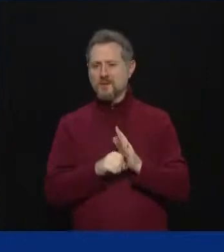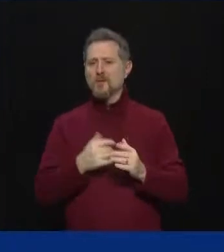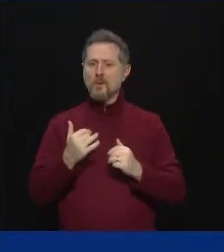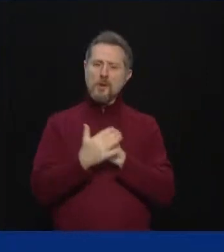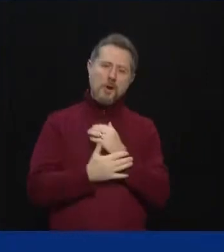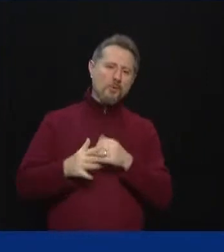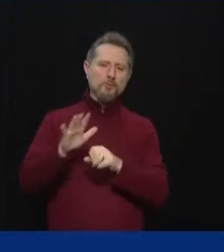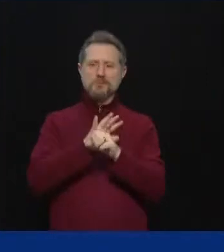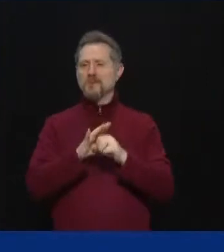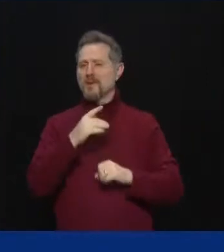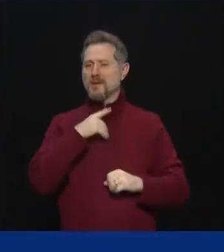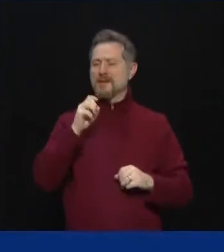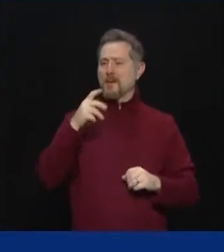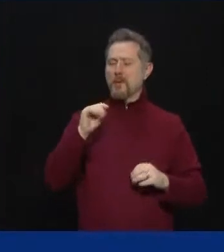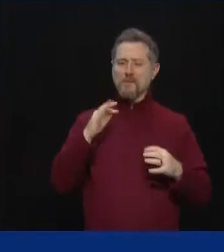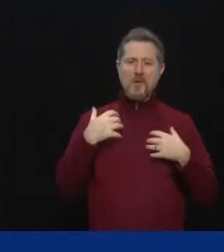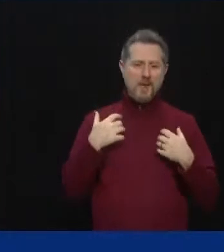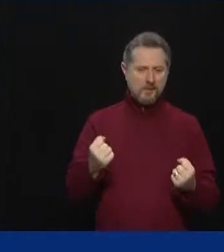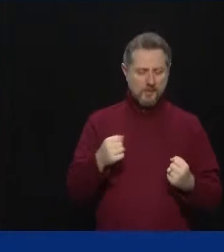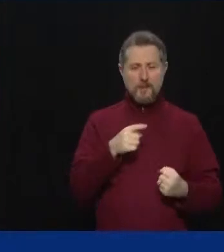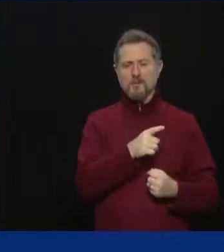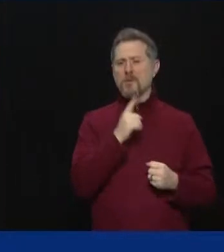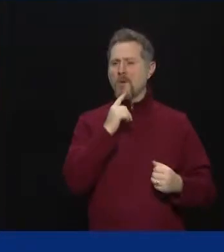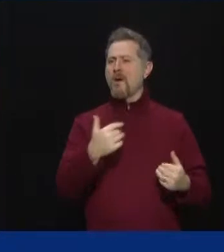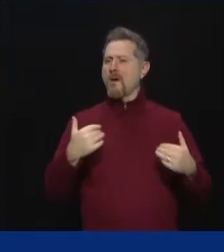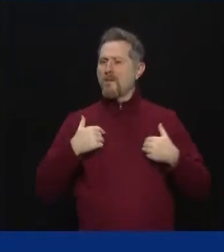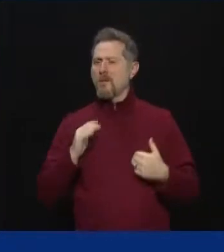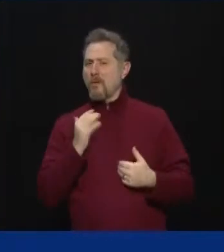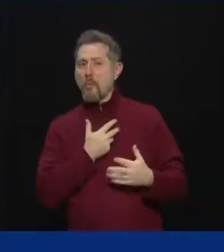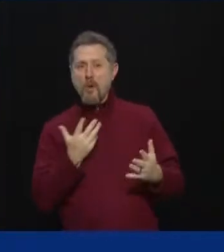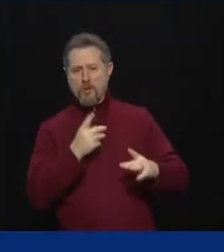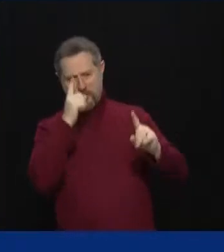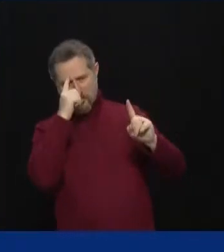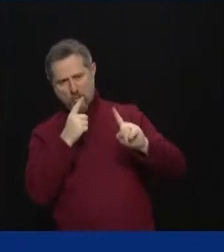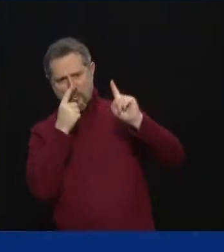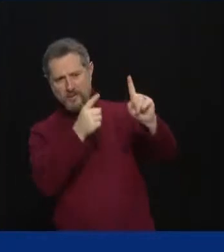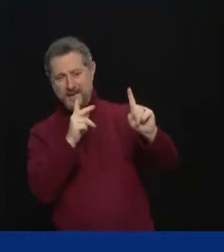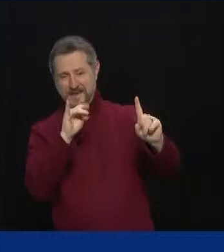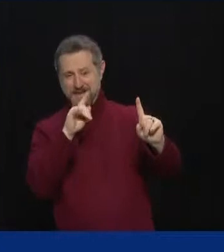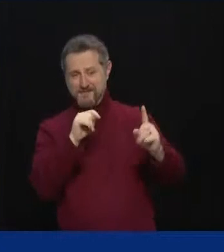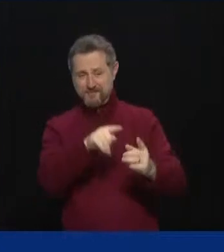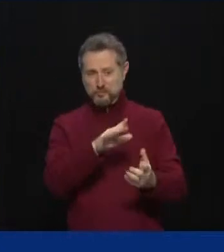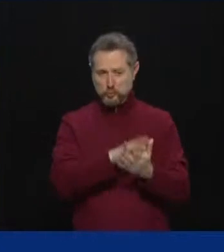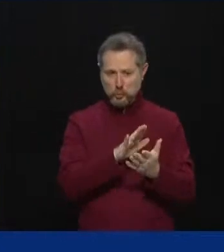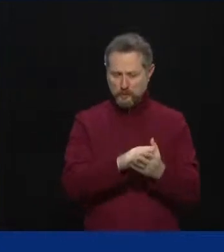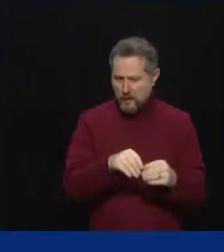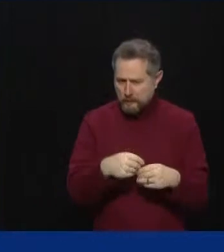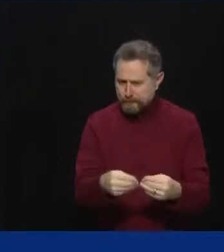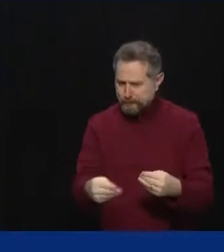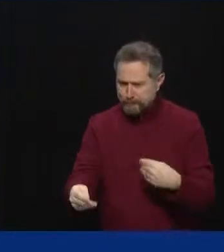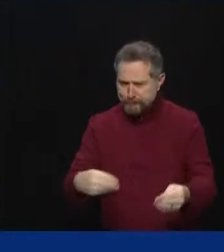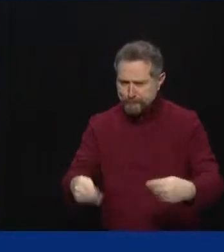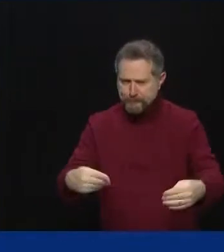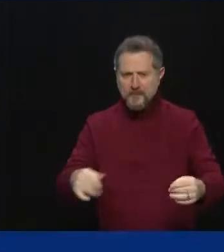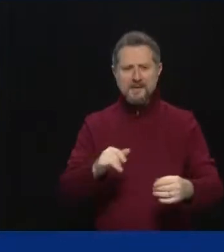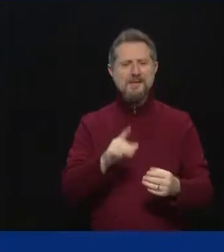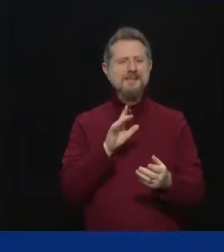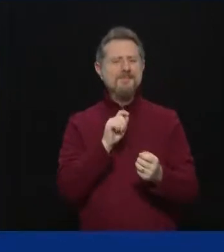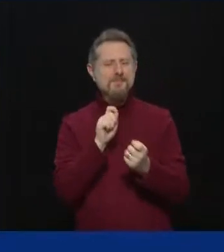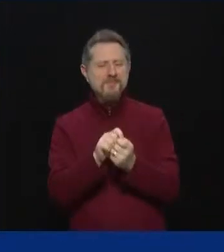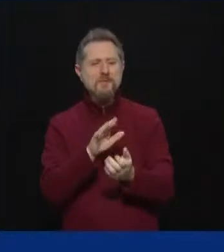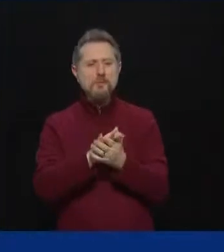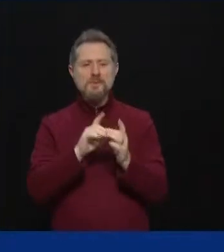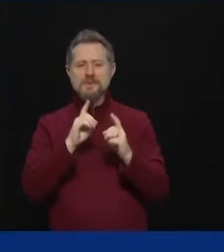And it is our desire that these go into schools, that they work closely with the school districts, particularly in cases where someone